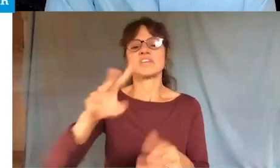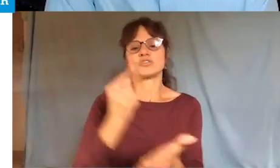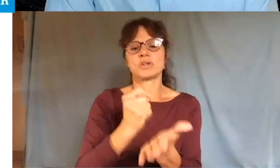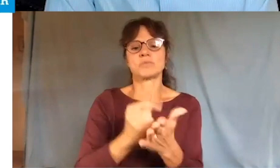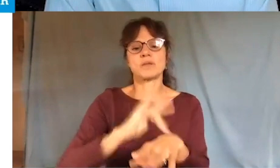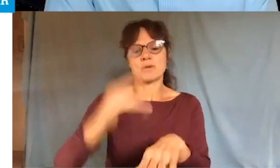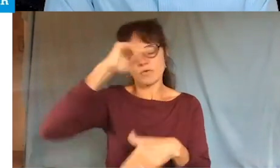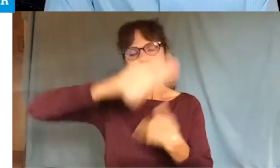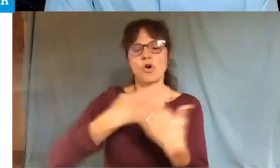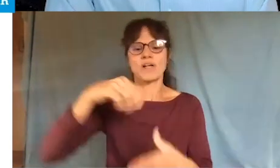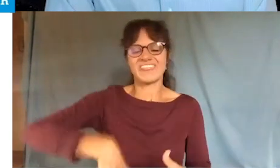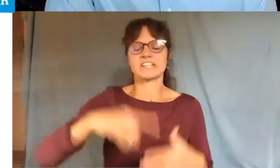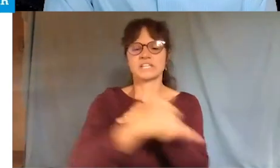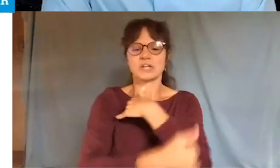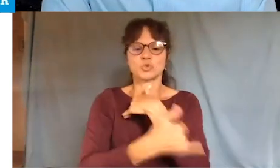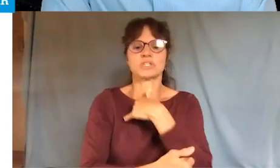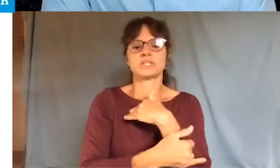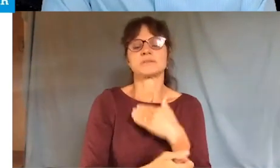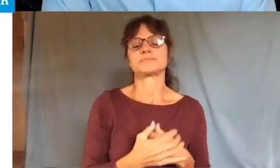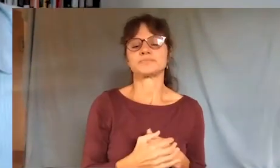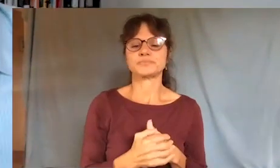for everyone in this country. Next slide, please.